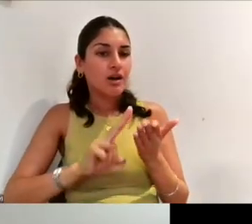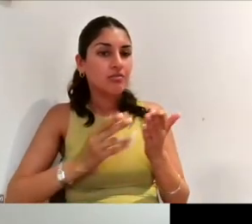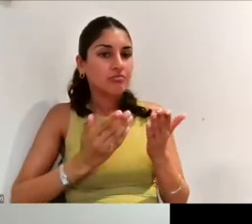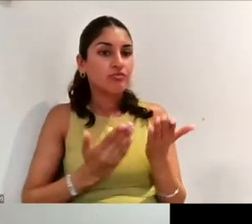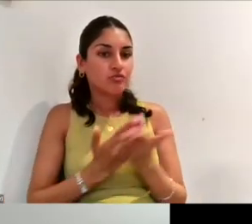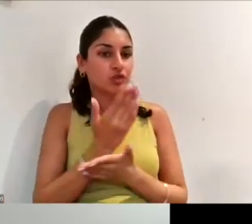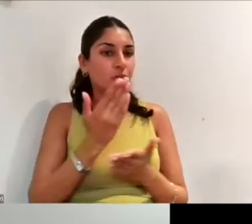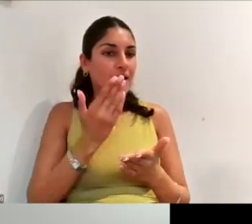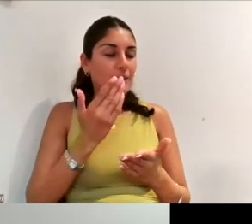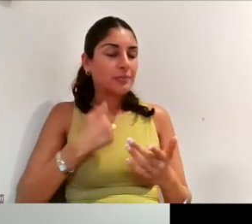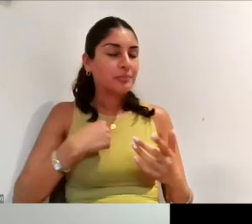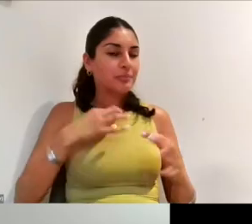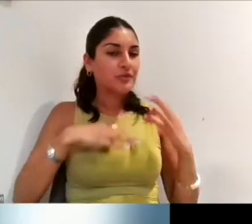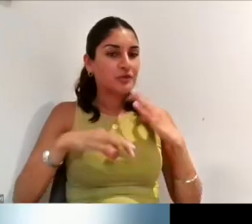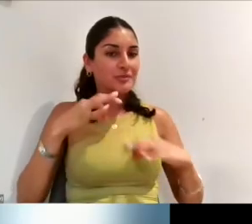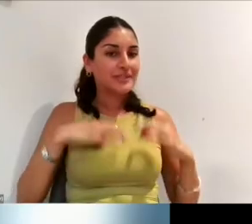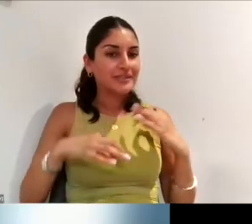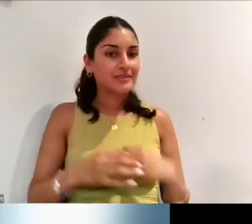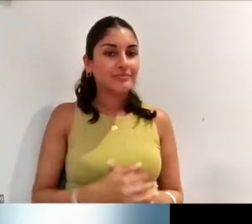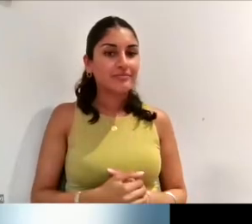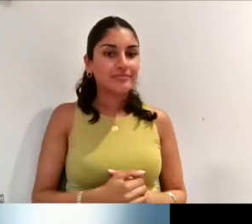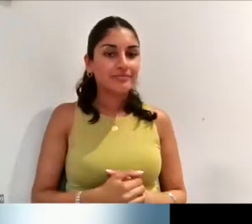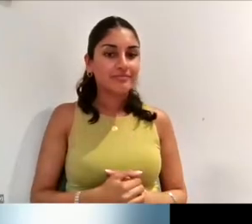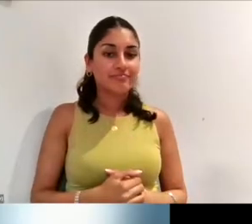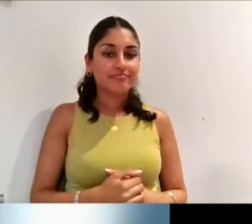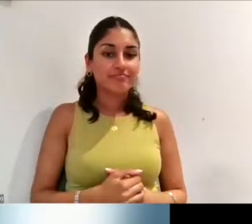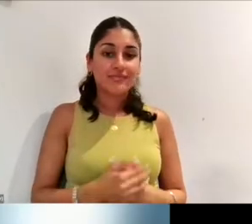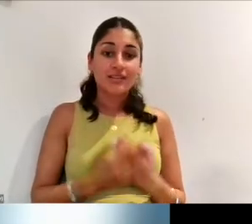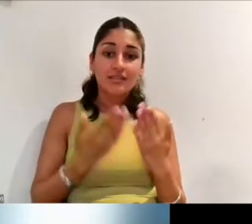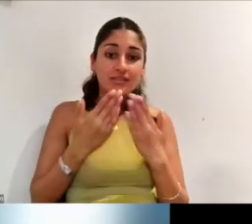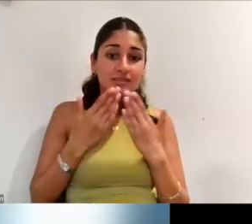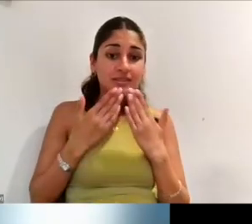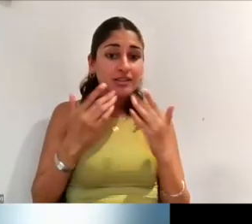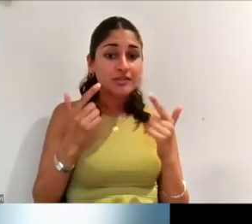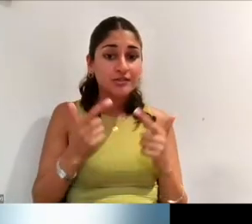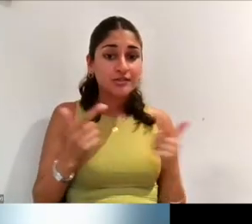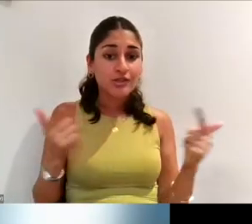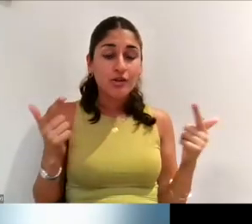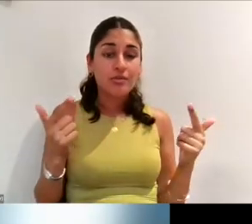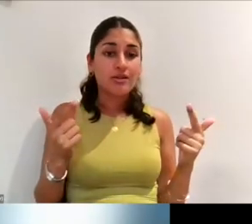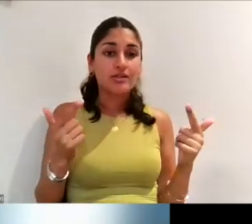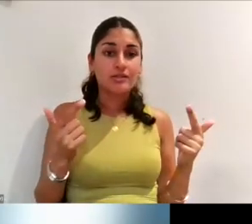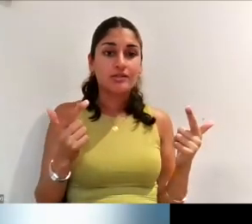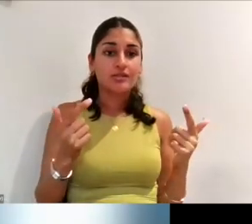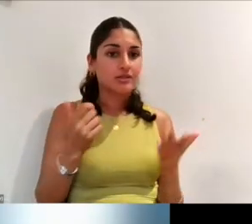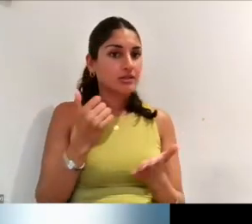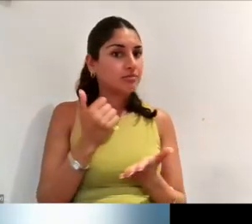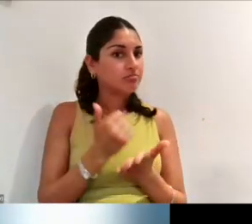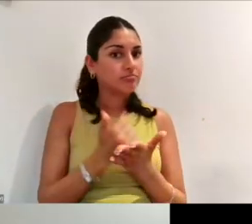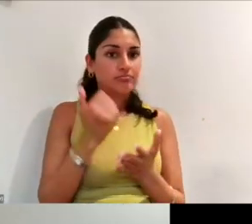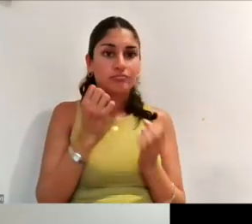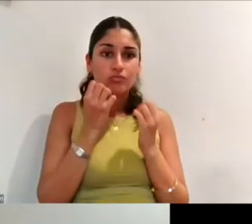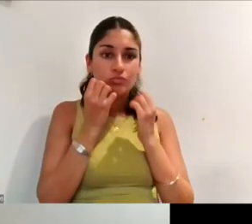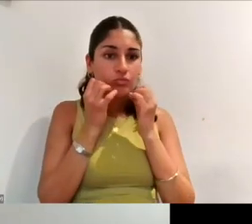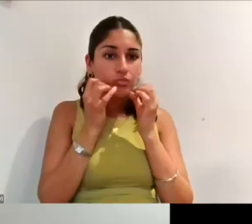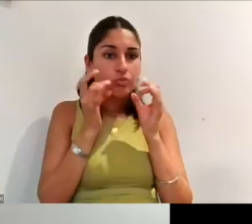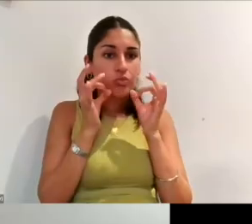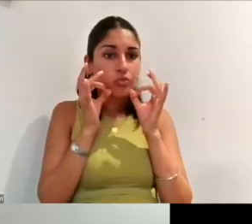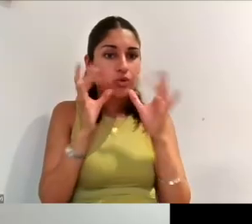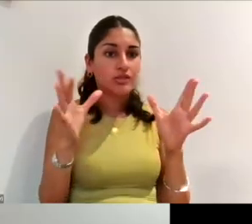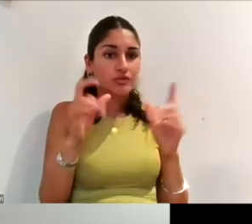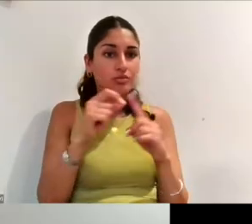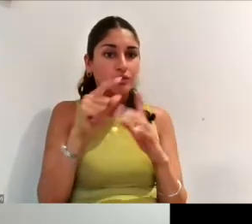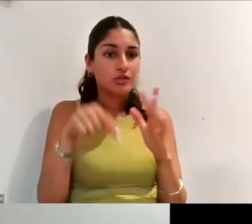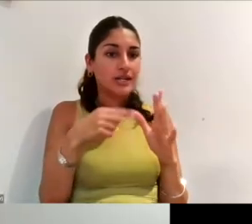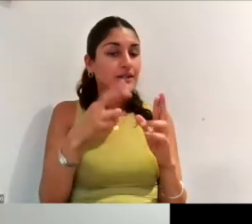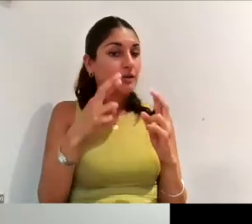on. Yeah. Right. No, thank you so much. It's absolutely a wonderful project. Thank We you. all look forward